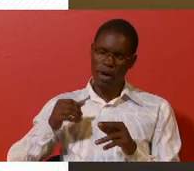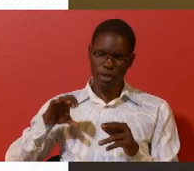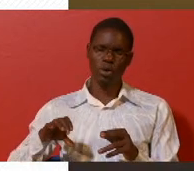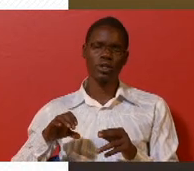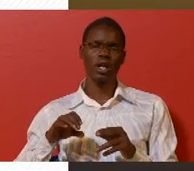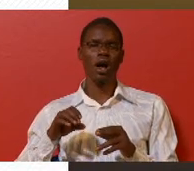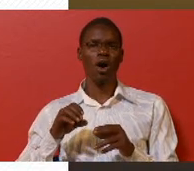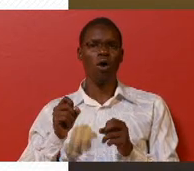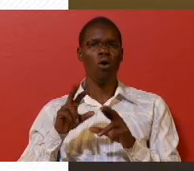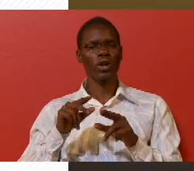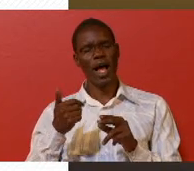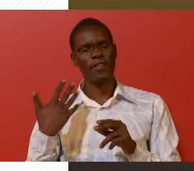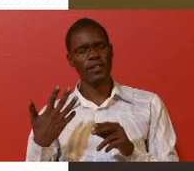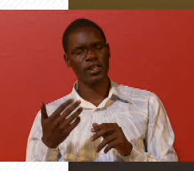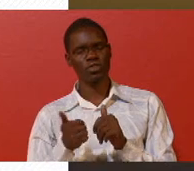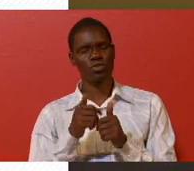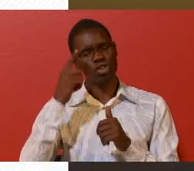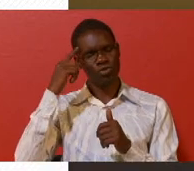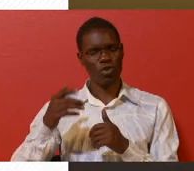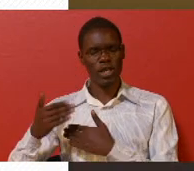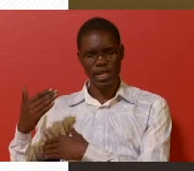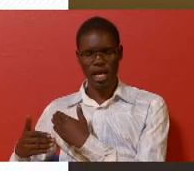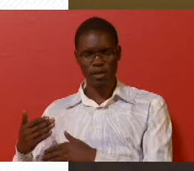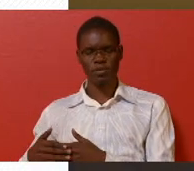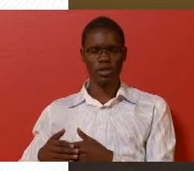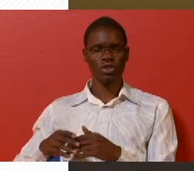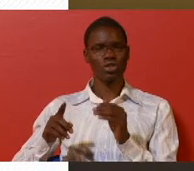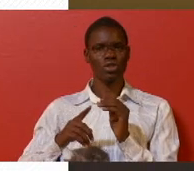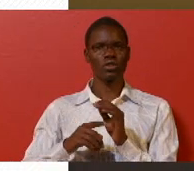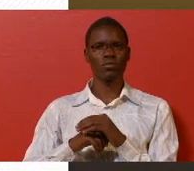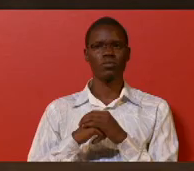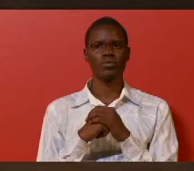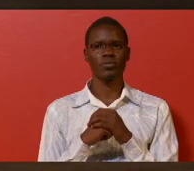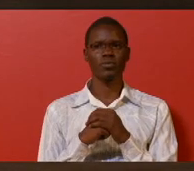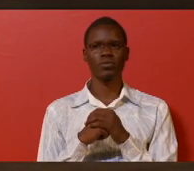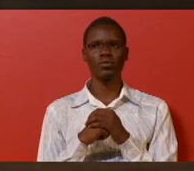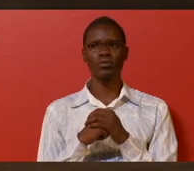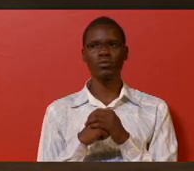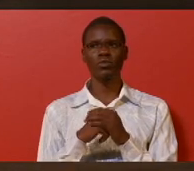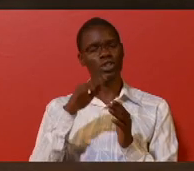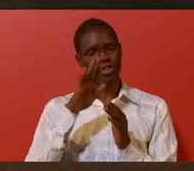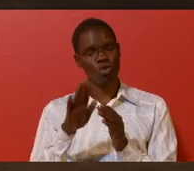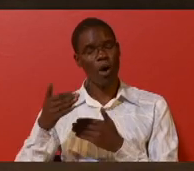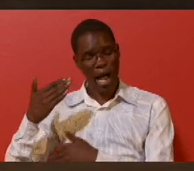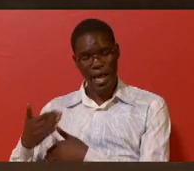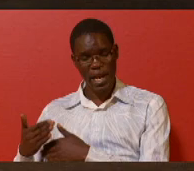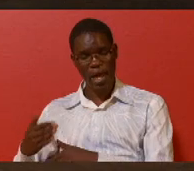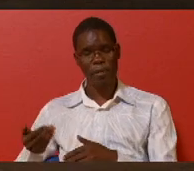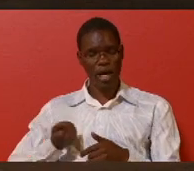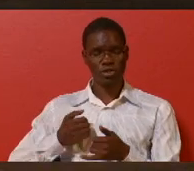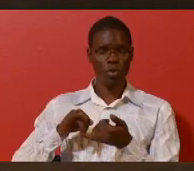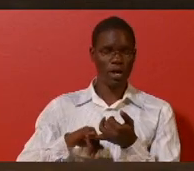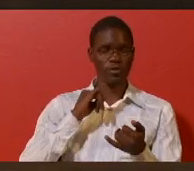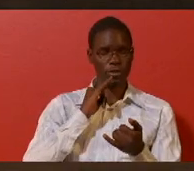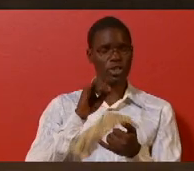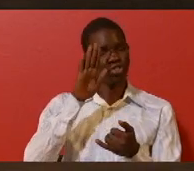nor anything that is your neighbor's. So your neighbor's wife is your neighbor's, and your